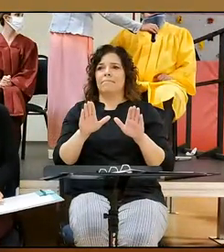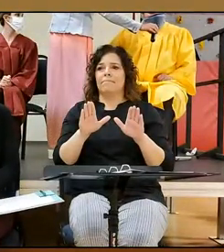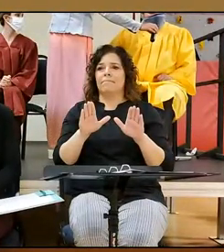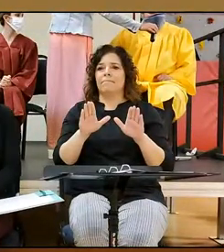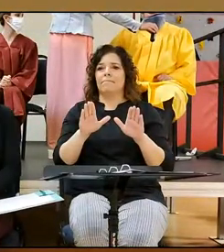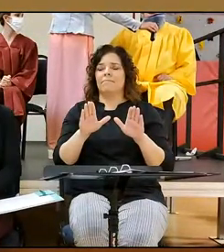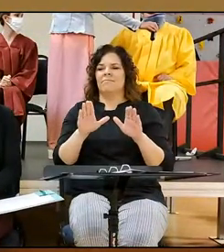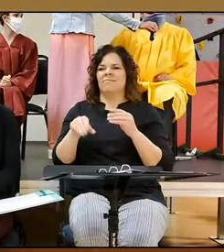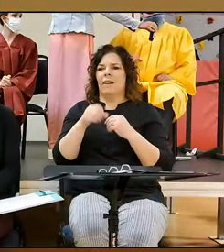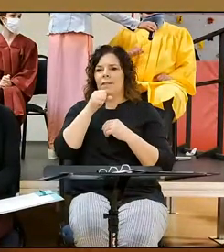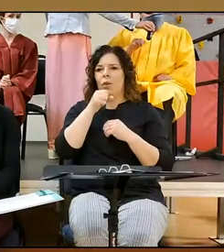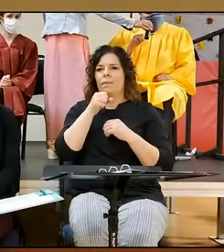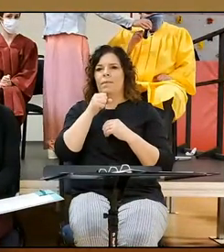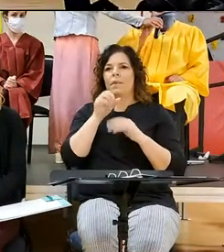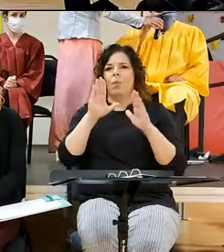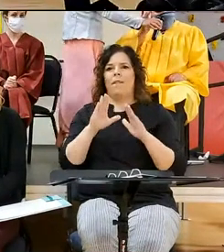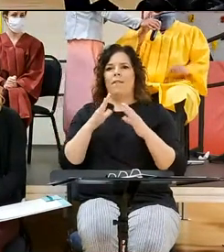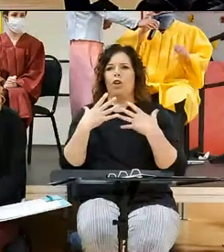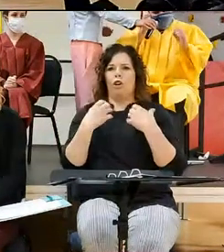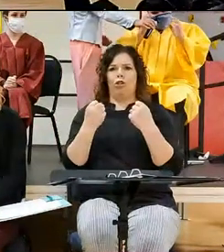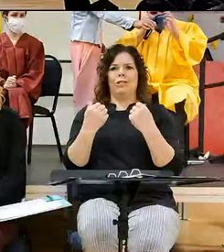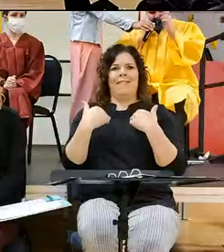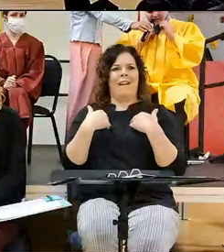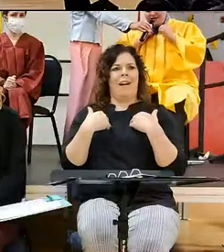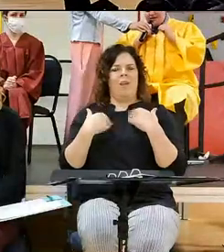Just a wonderful group that I had tonight.